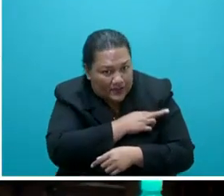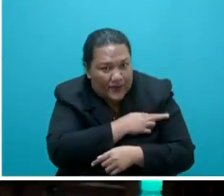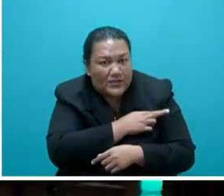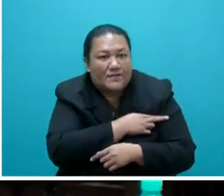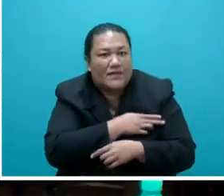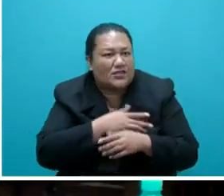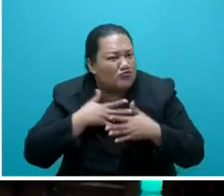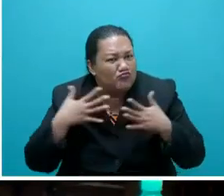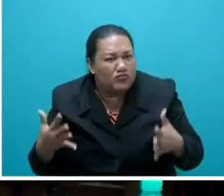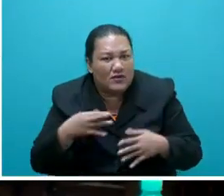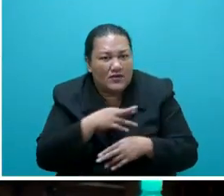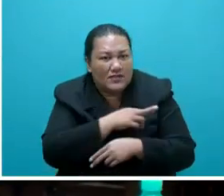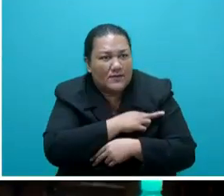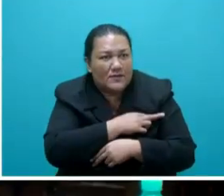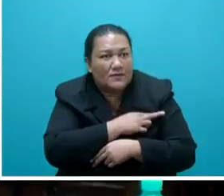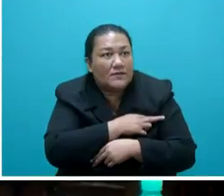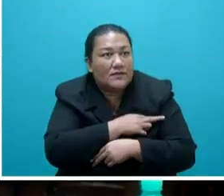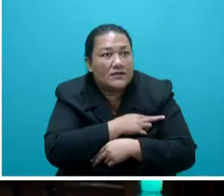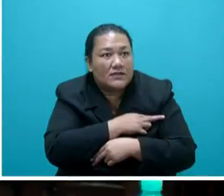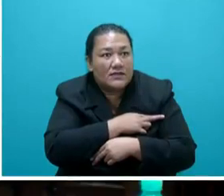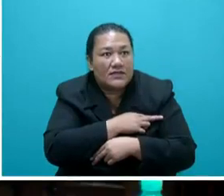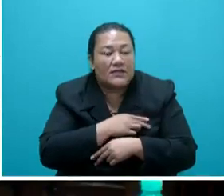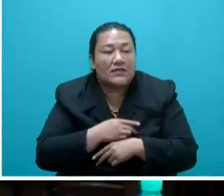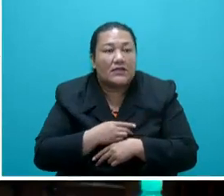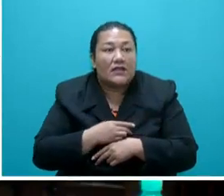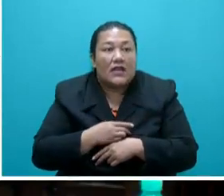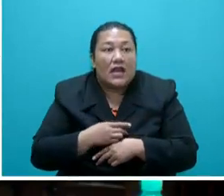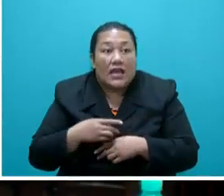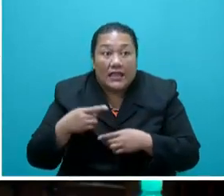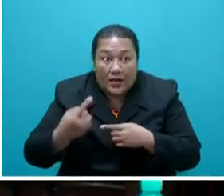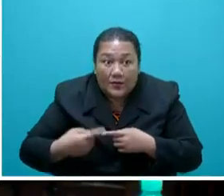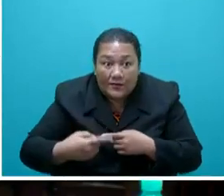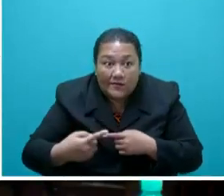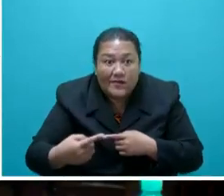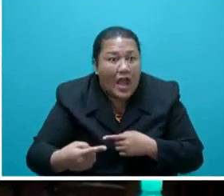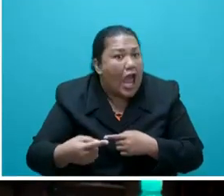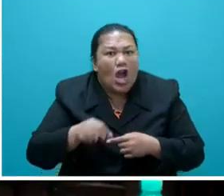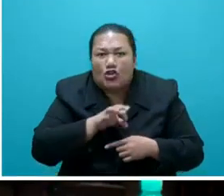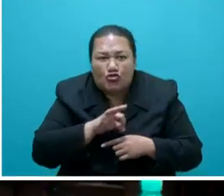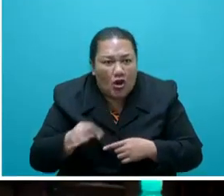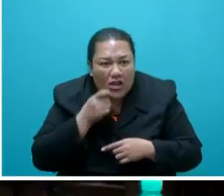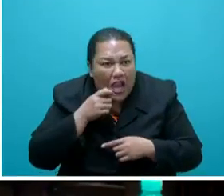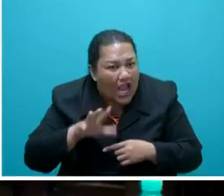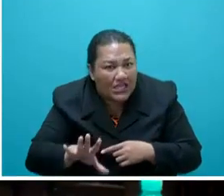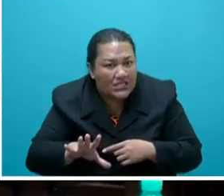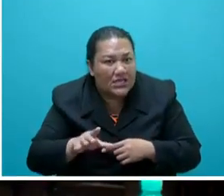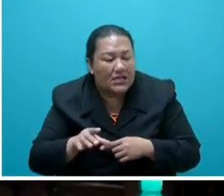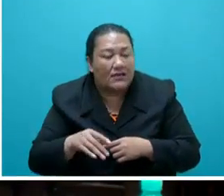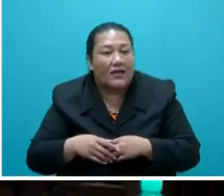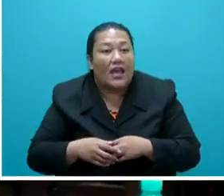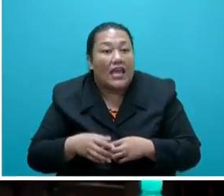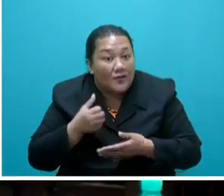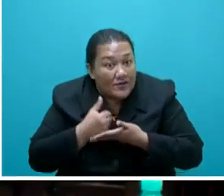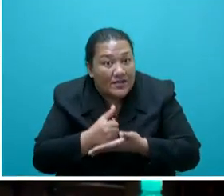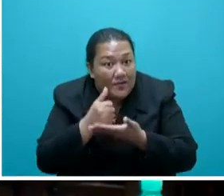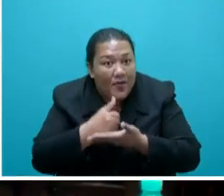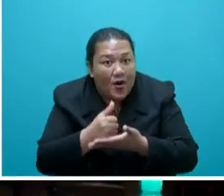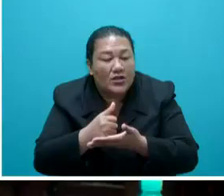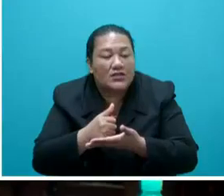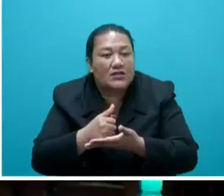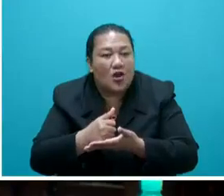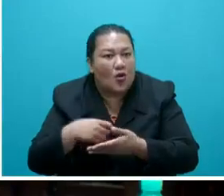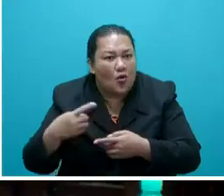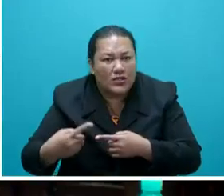to ensure that we, by our words, do not instill feelings of ill will and distrust between ethnicities or communities